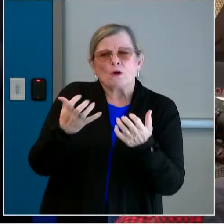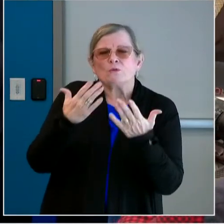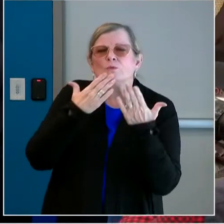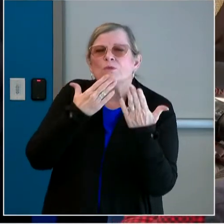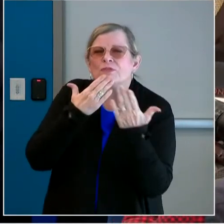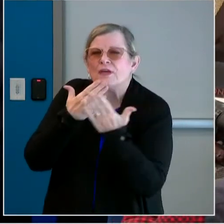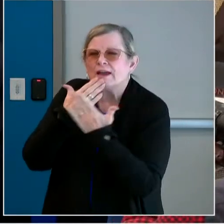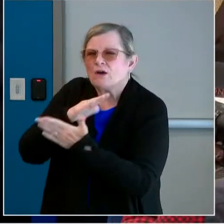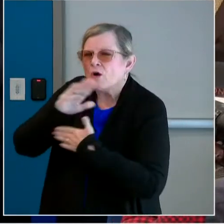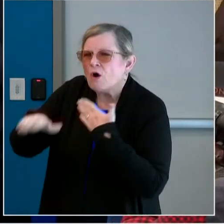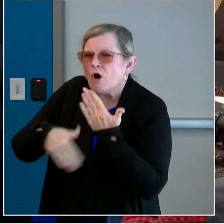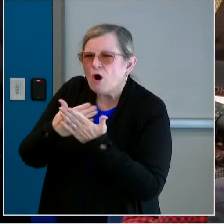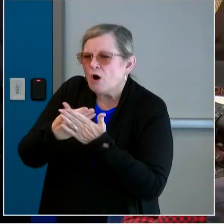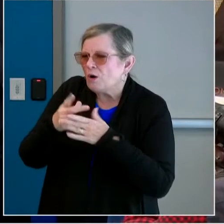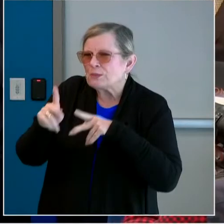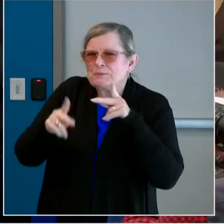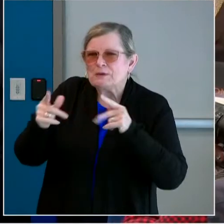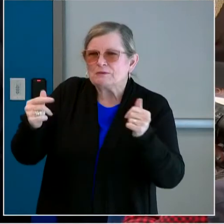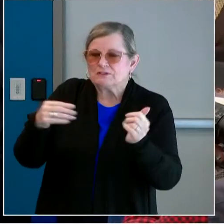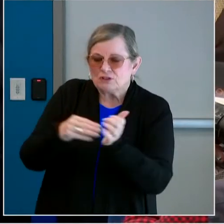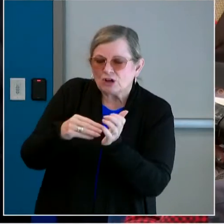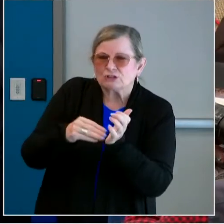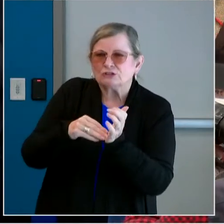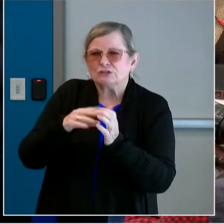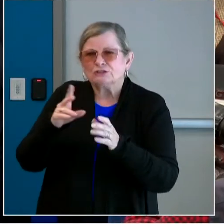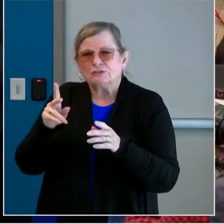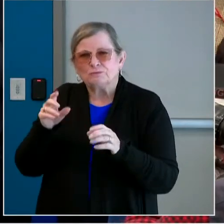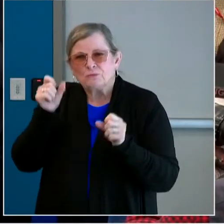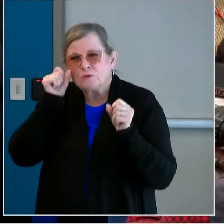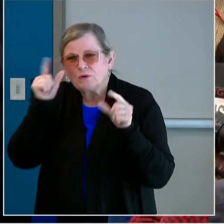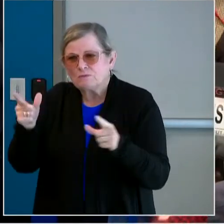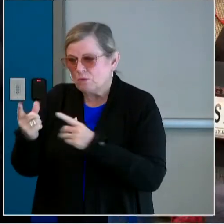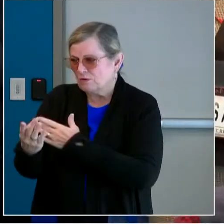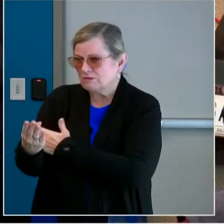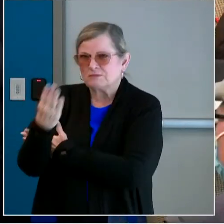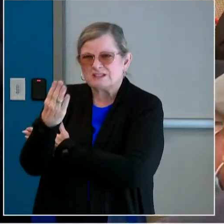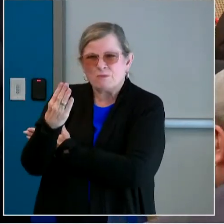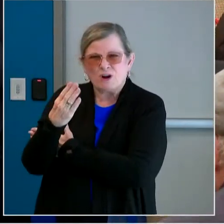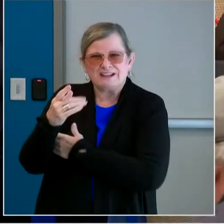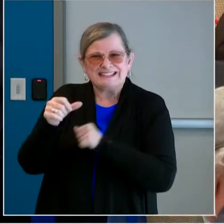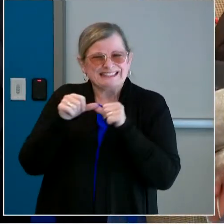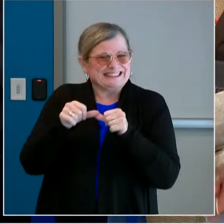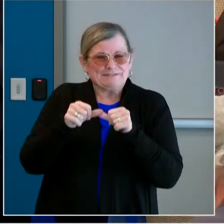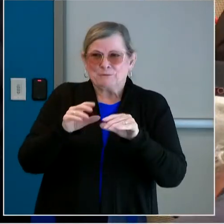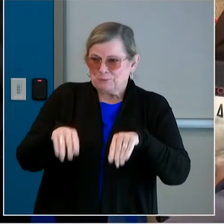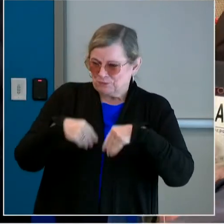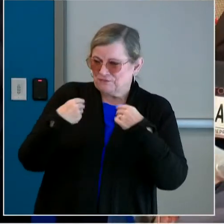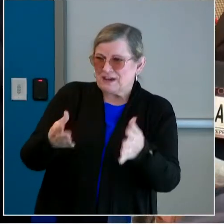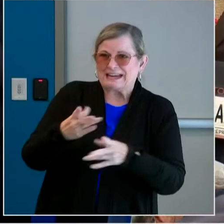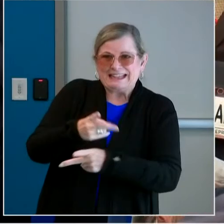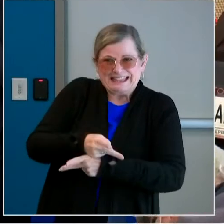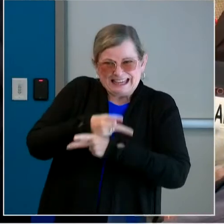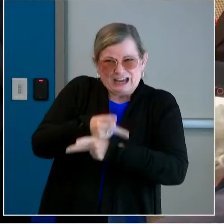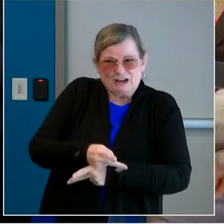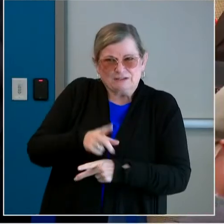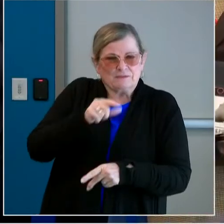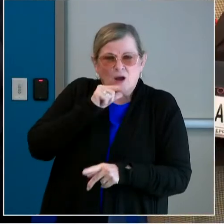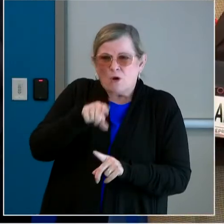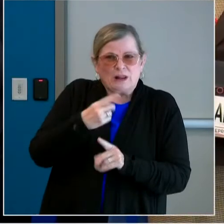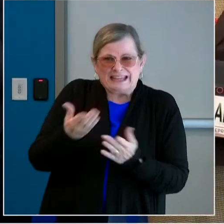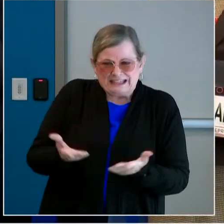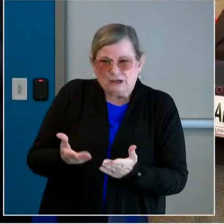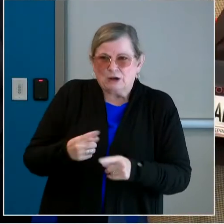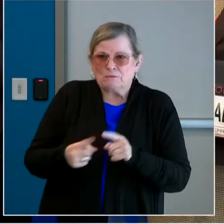the providers, who got up this morning and continue to provide care. And not just here, but across the country, who got up today